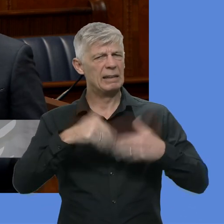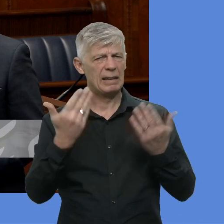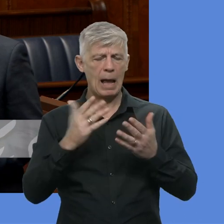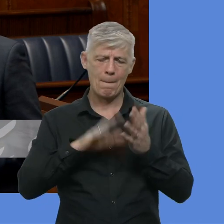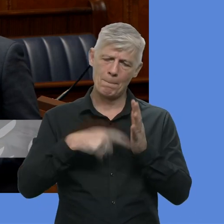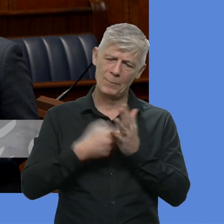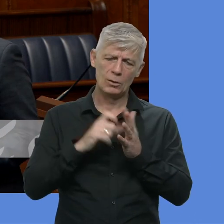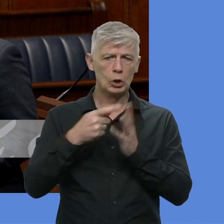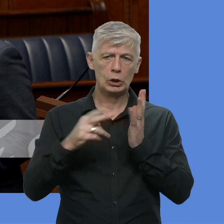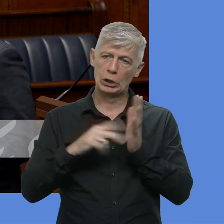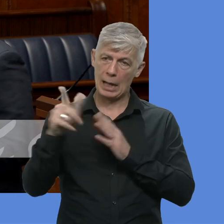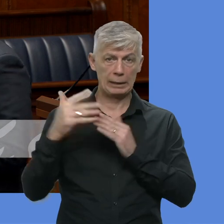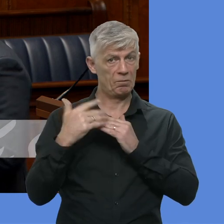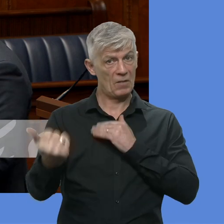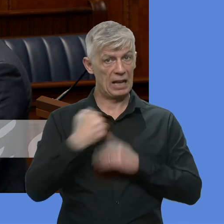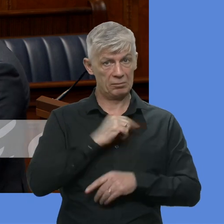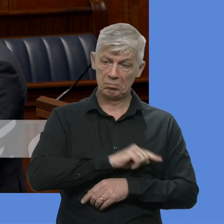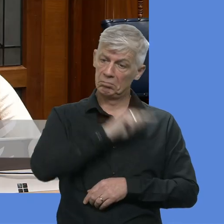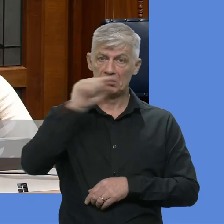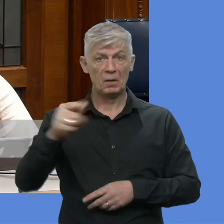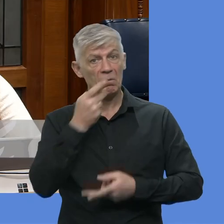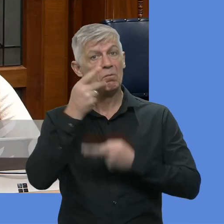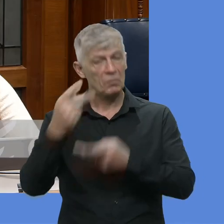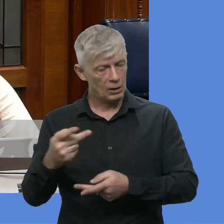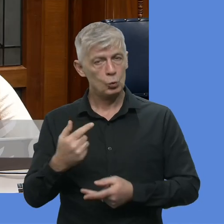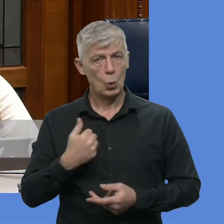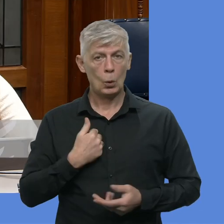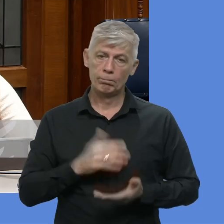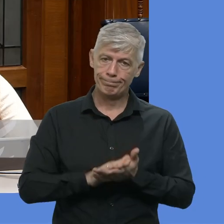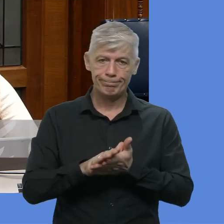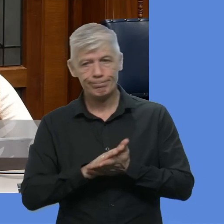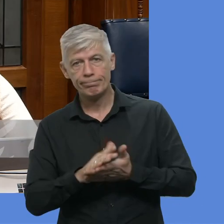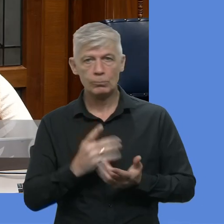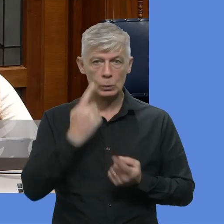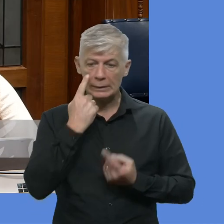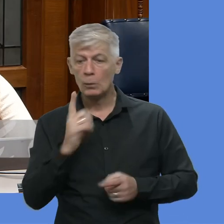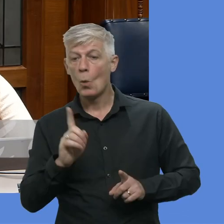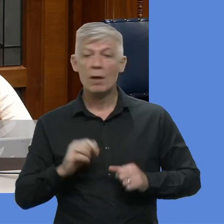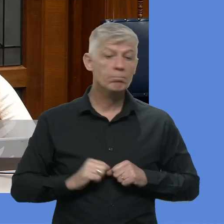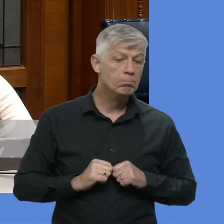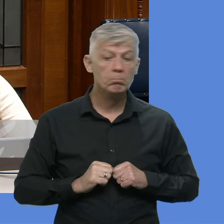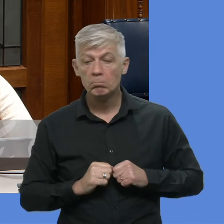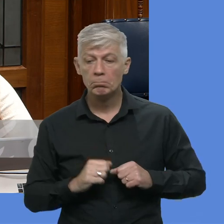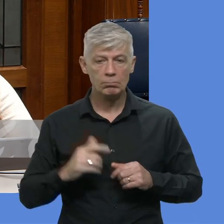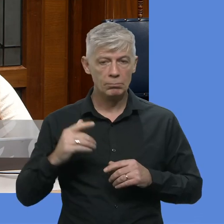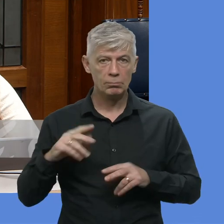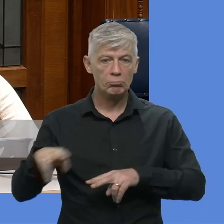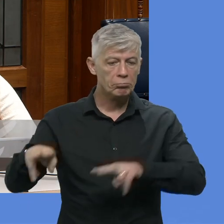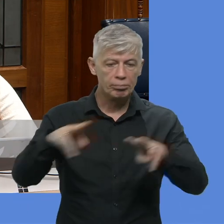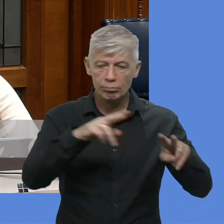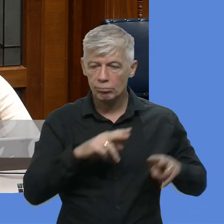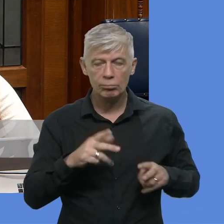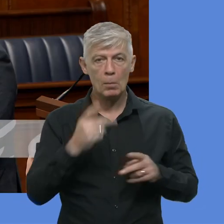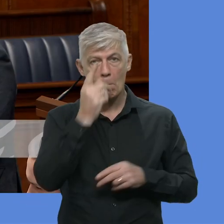extended an invitation for me to come and visit. So I look forward to seeing that and to see